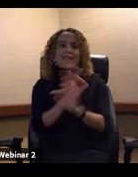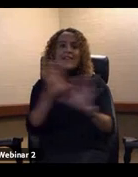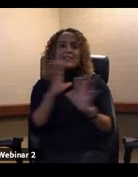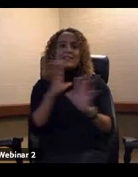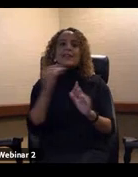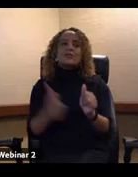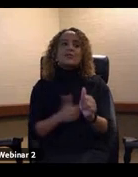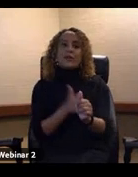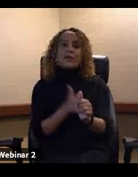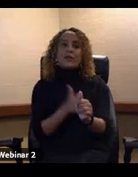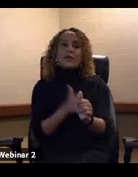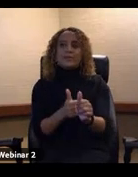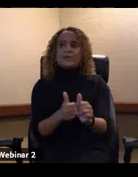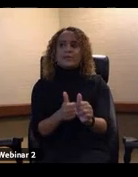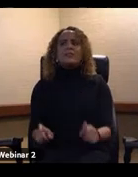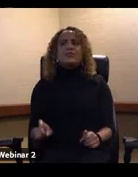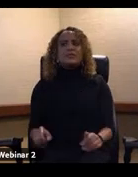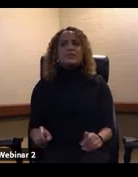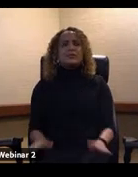stalking.